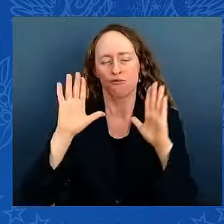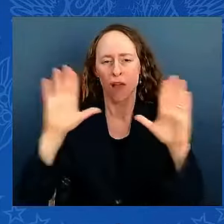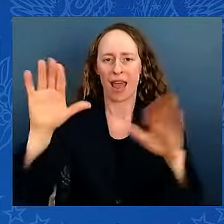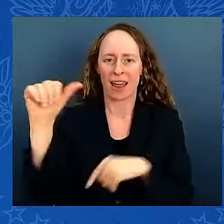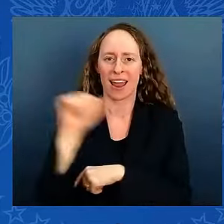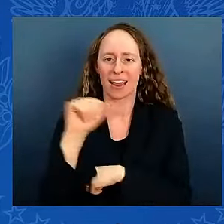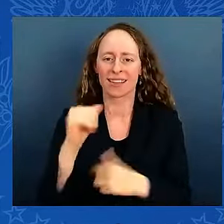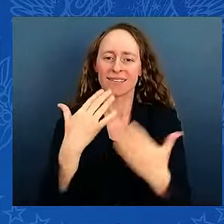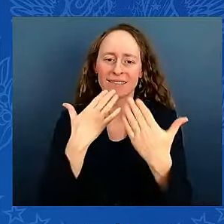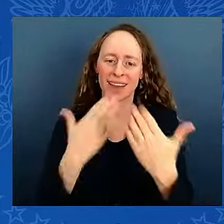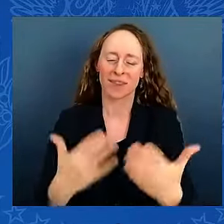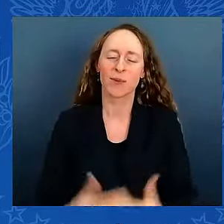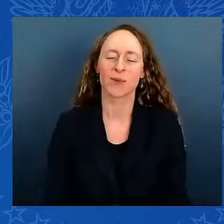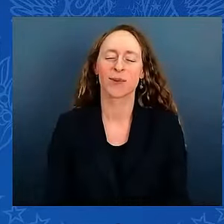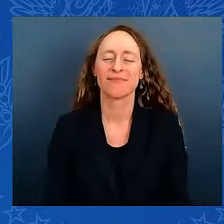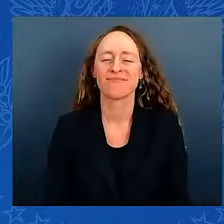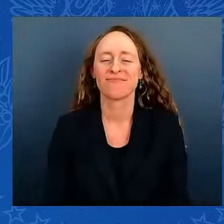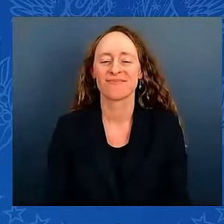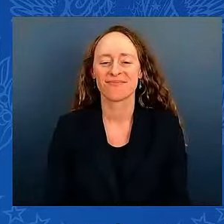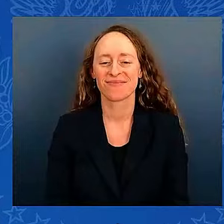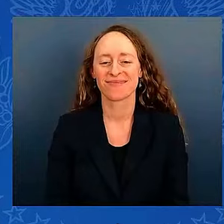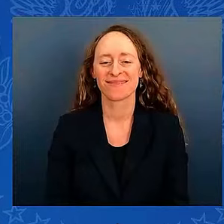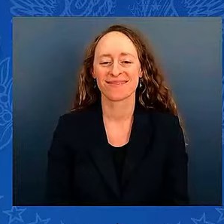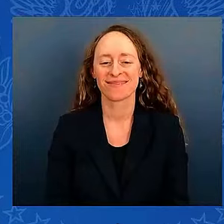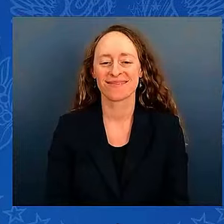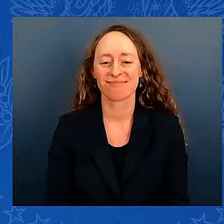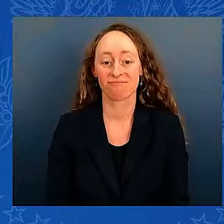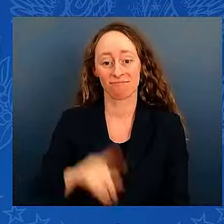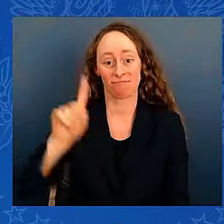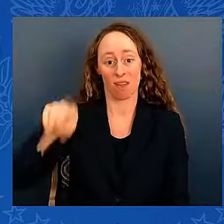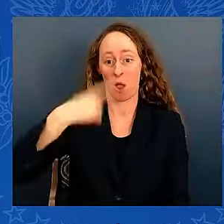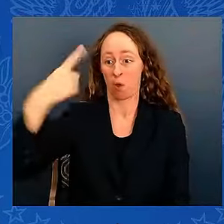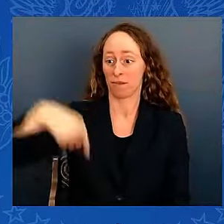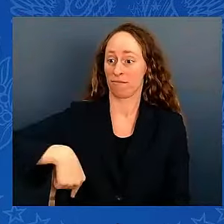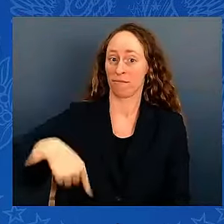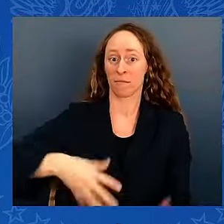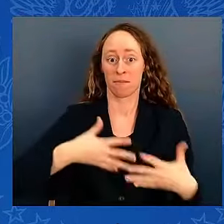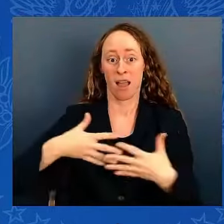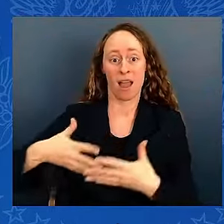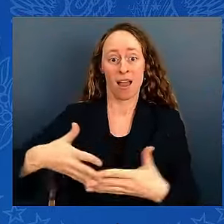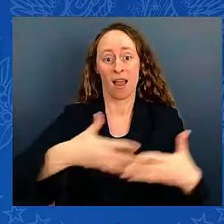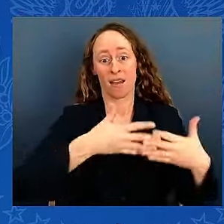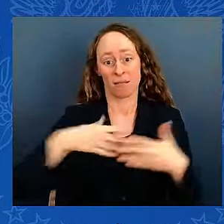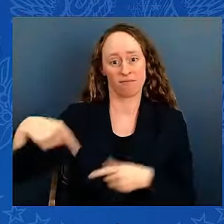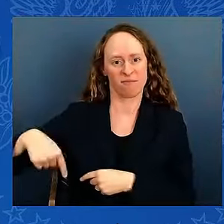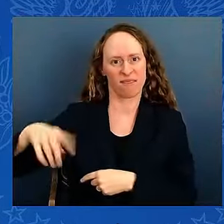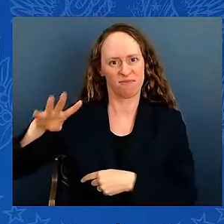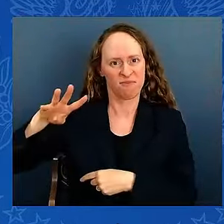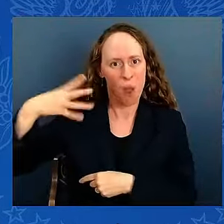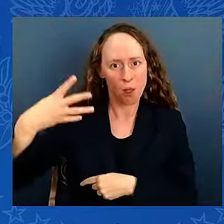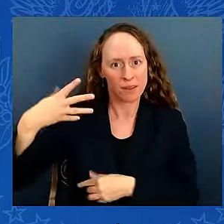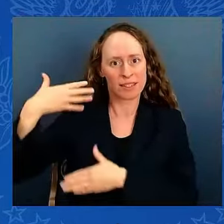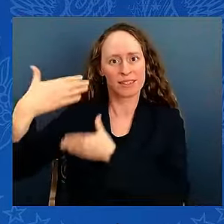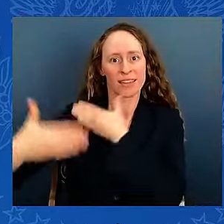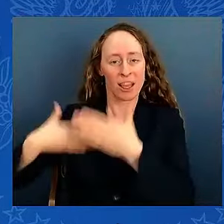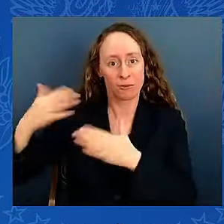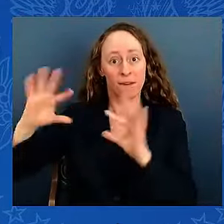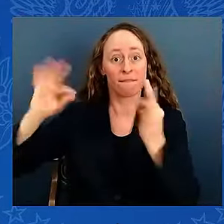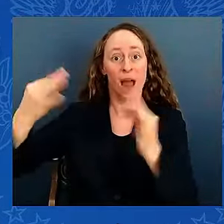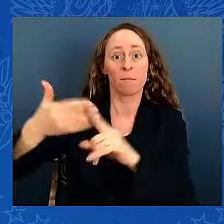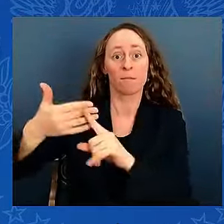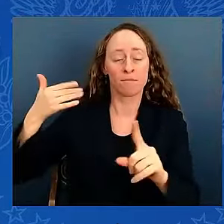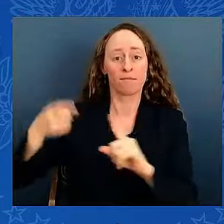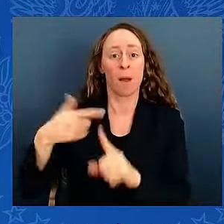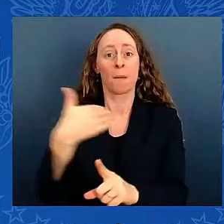Only in America can a fourth generation Polish American meet and marry a first generation Chinese immigrant and live